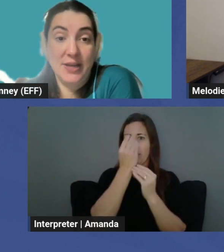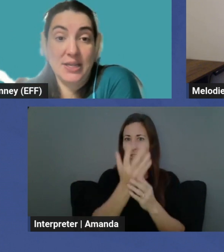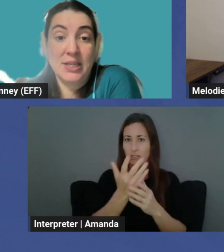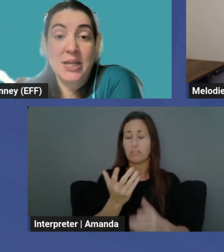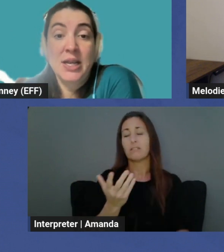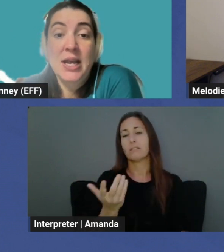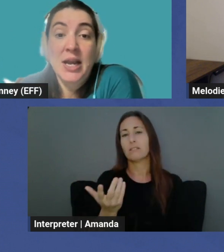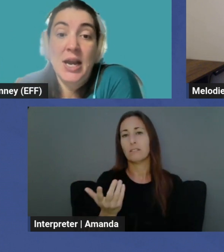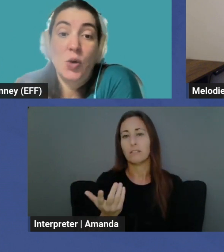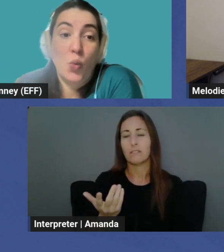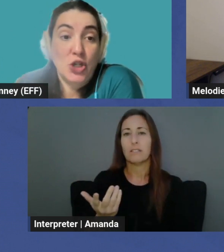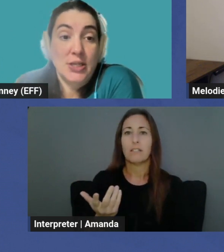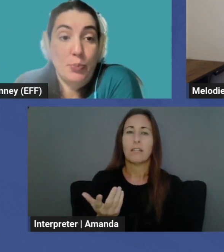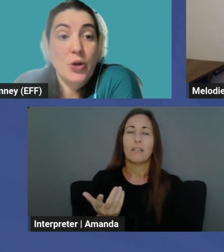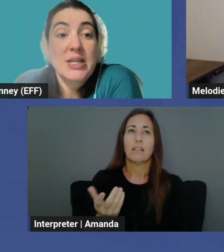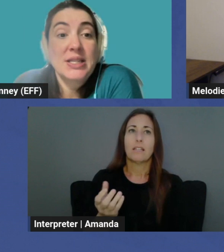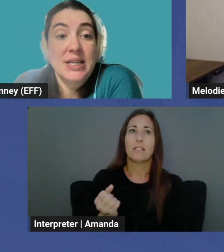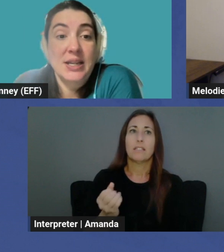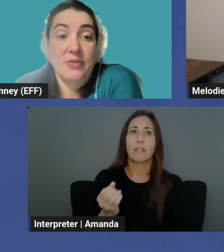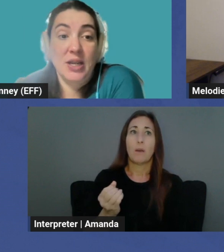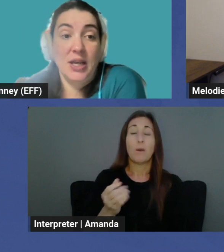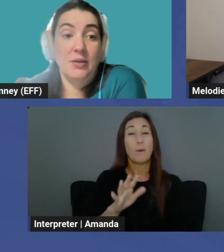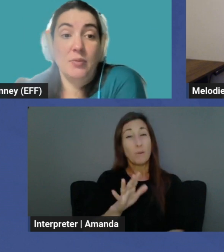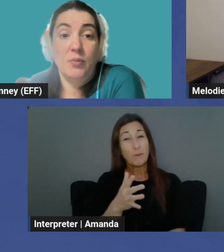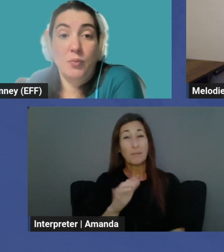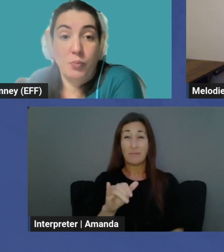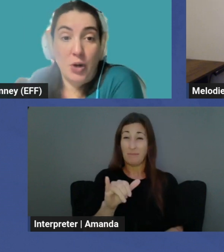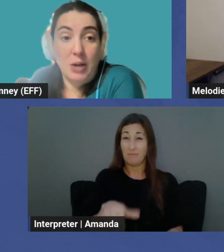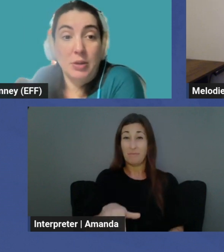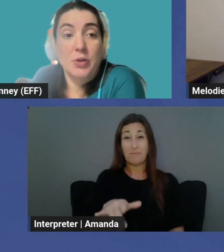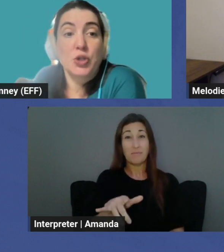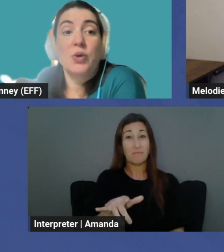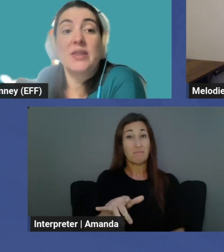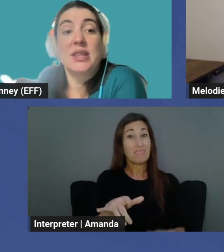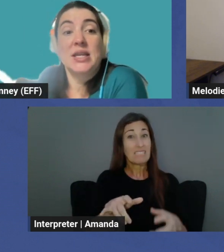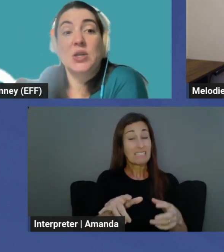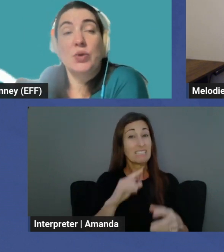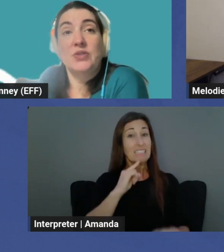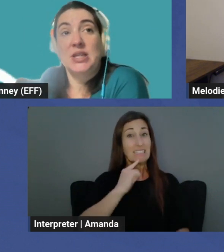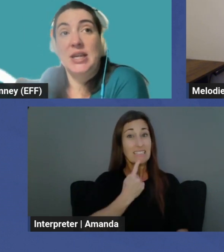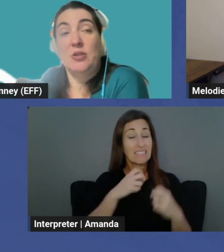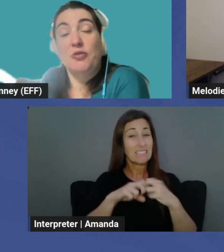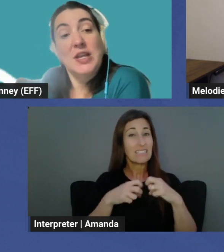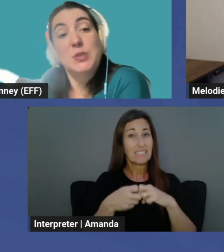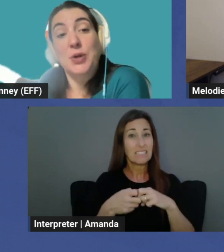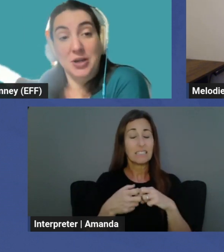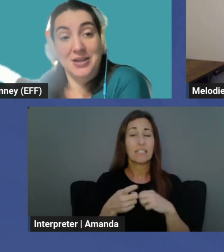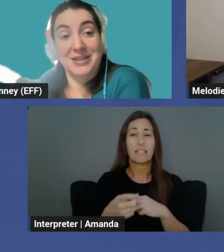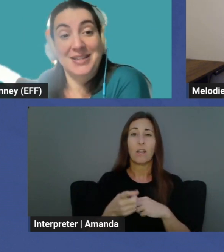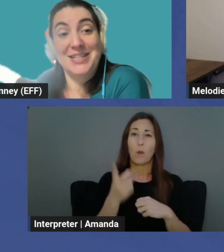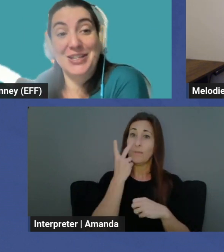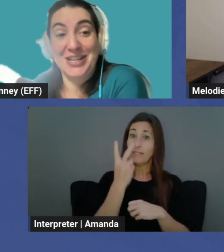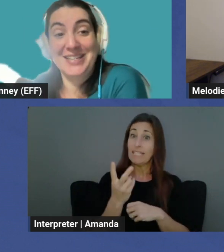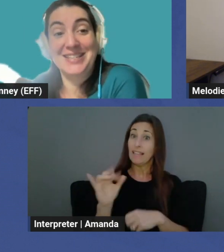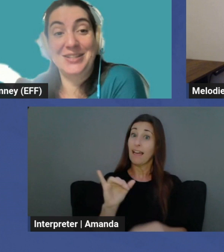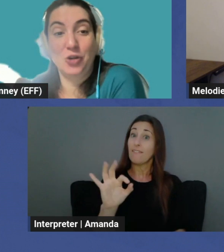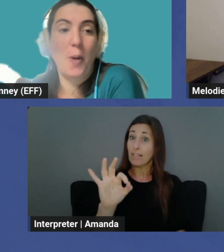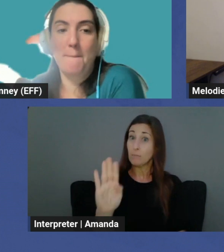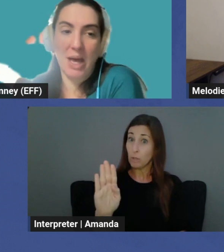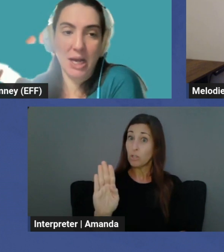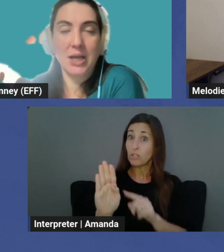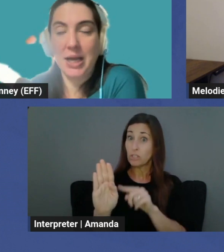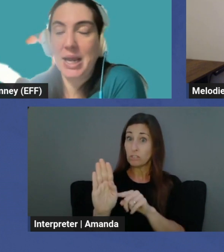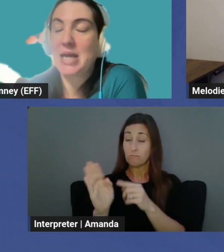currently face, which is a pretty significant problem. So one of the things that we've seen Facebook suggest,